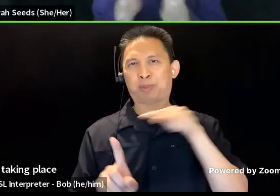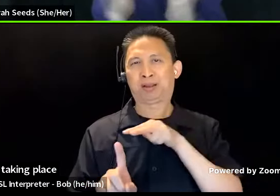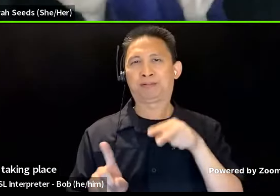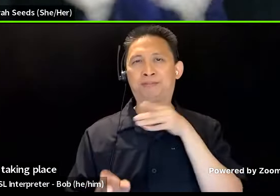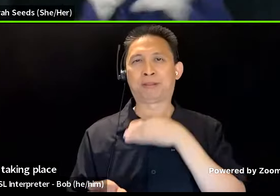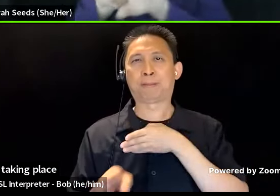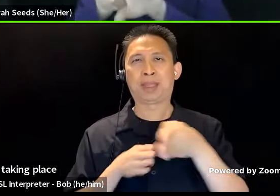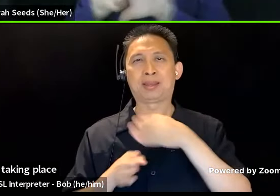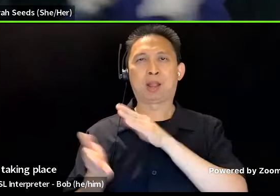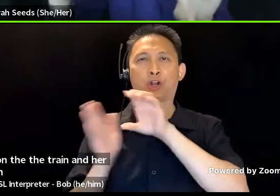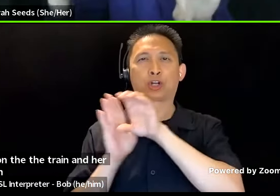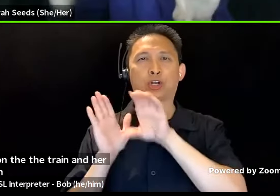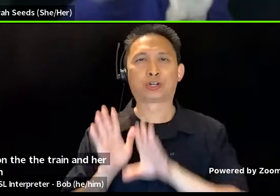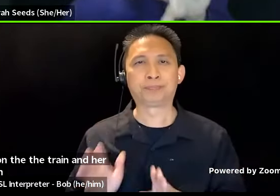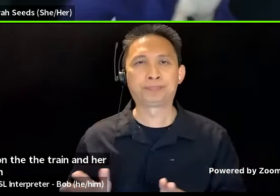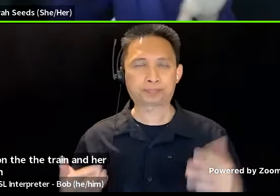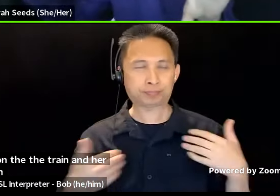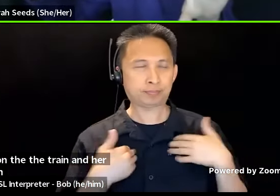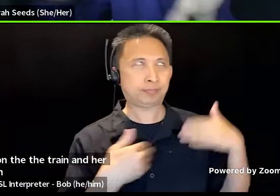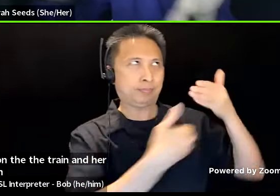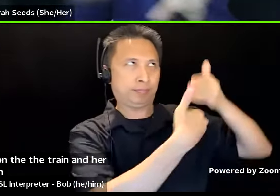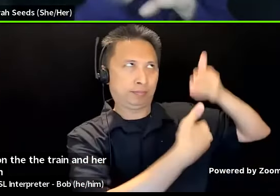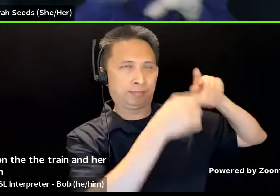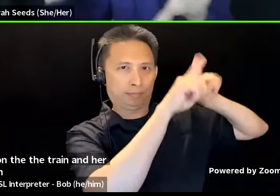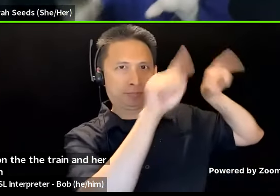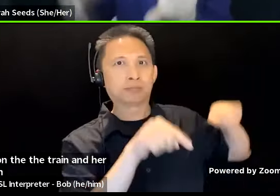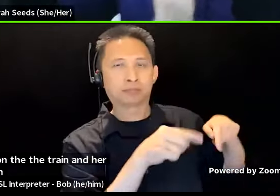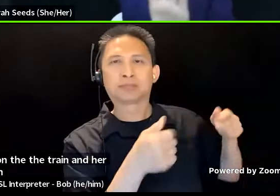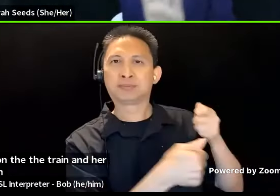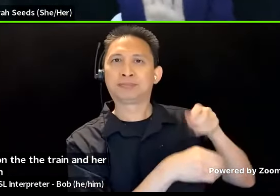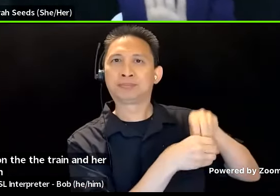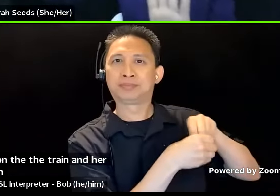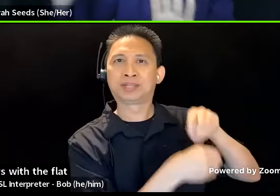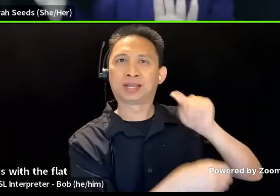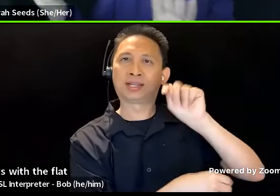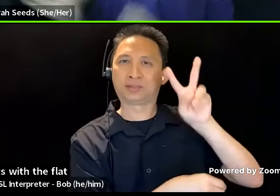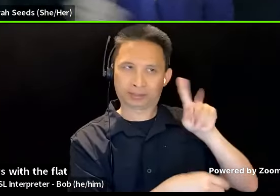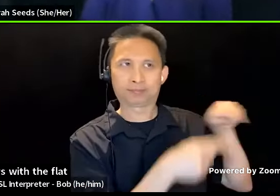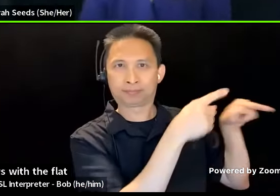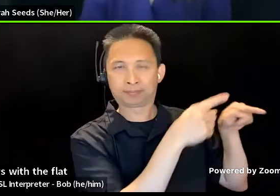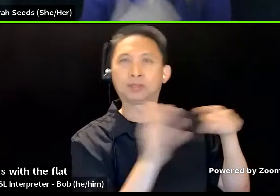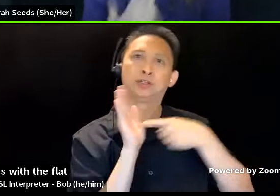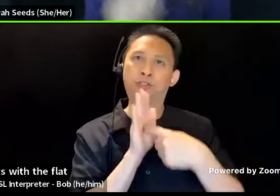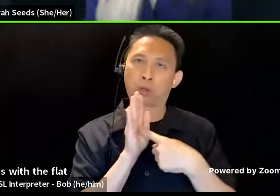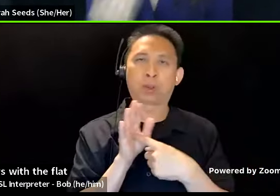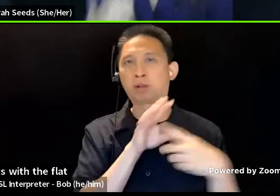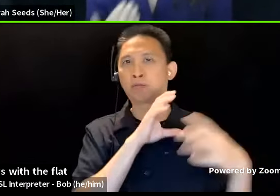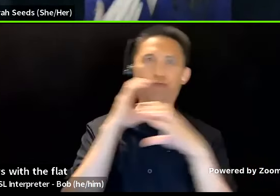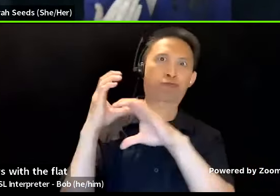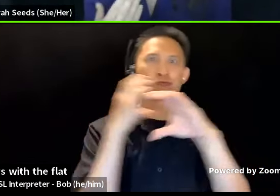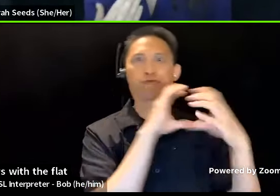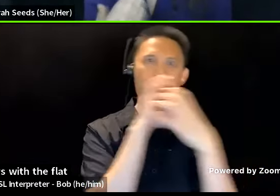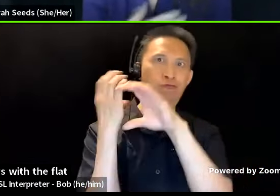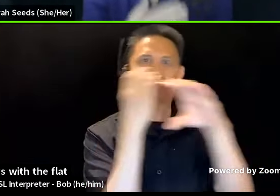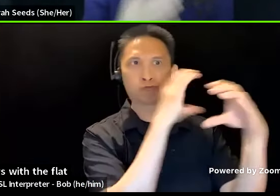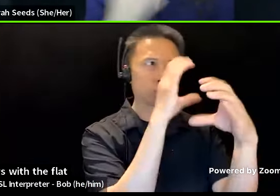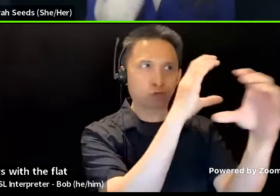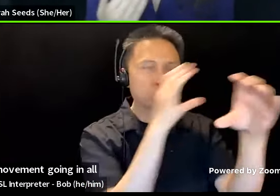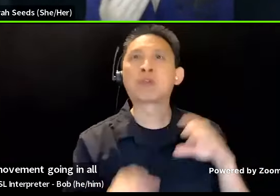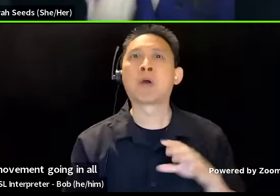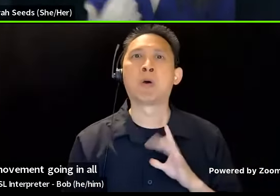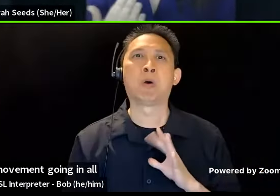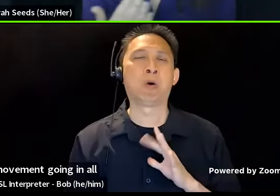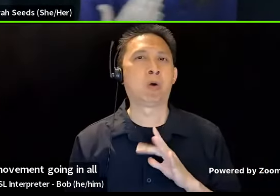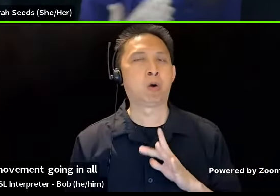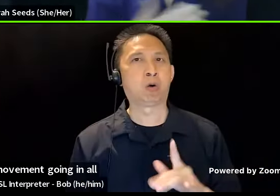had windows with flat screen televisions of the train movement going in all different directions. Like it just made it so stylistic and